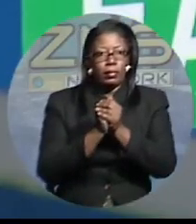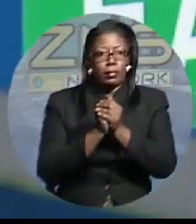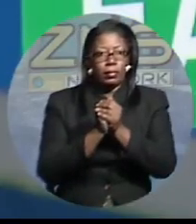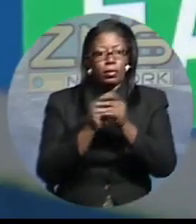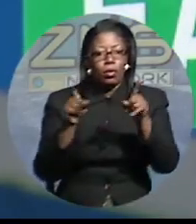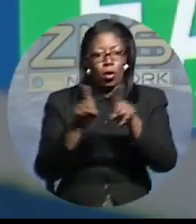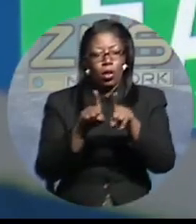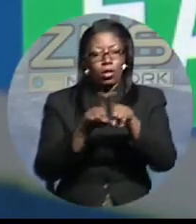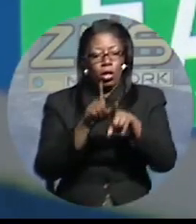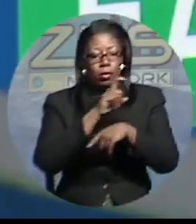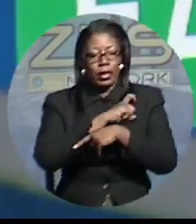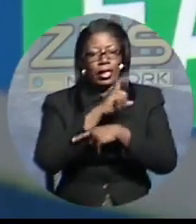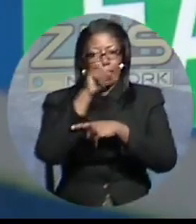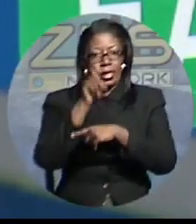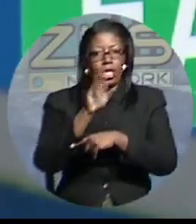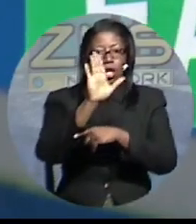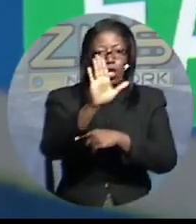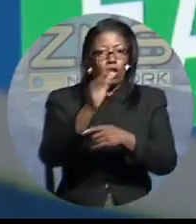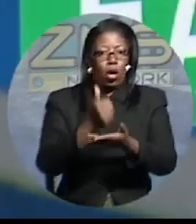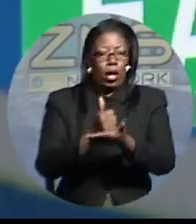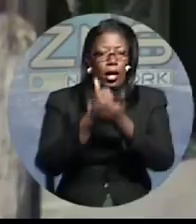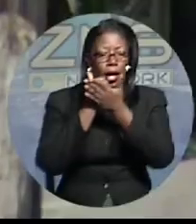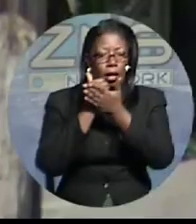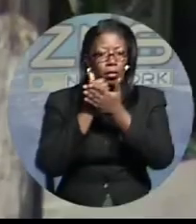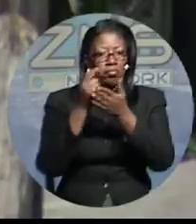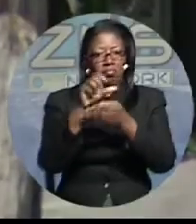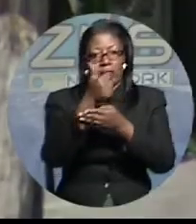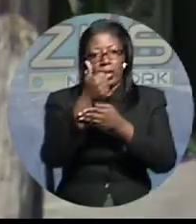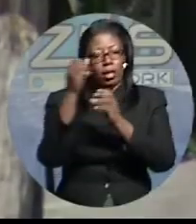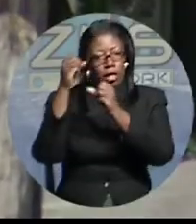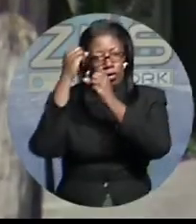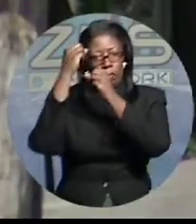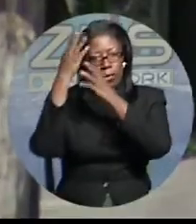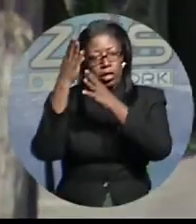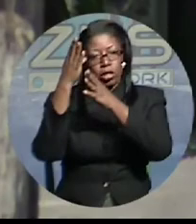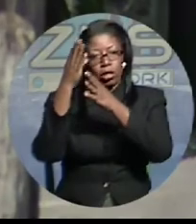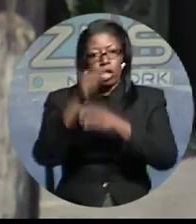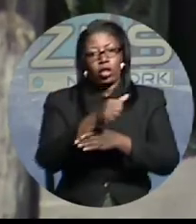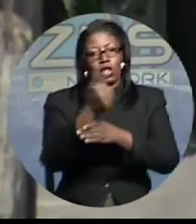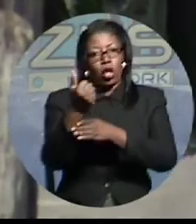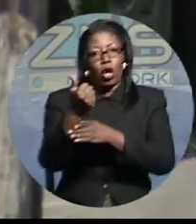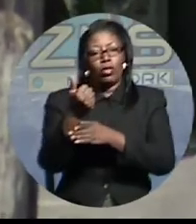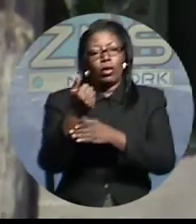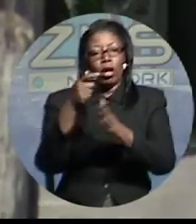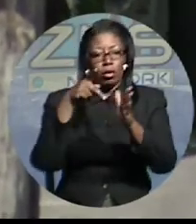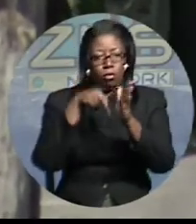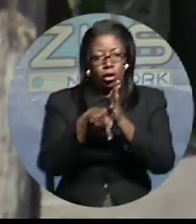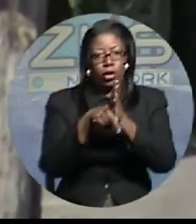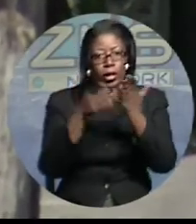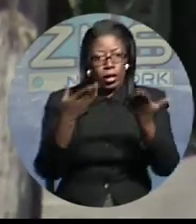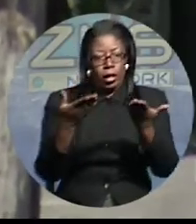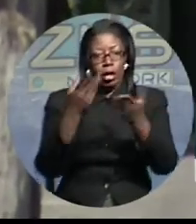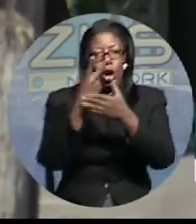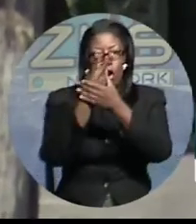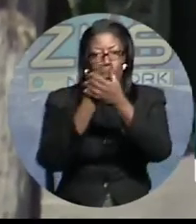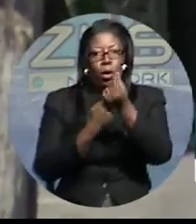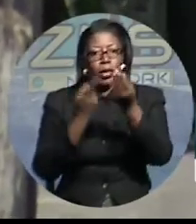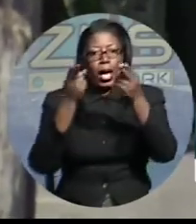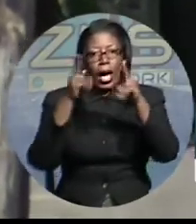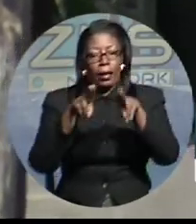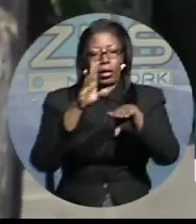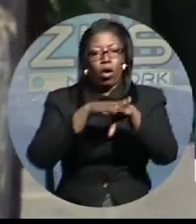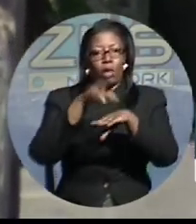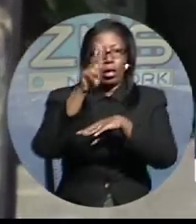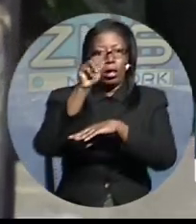Well, police also need your help tonight with any information that can help solve another murder and shooting, this time here in the Capitol. Both happening on